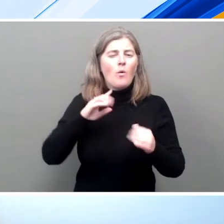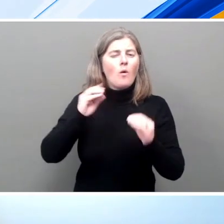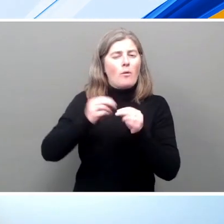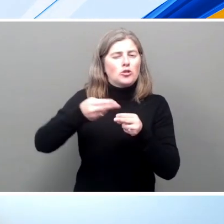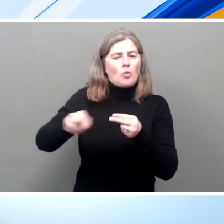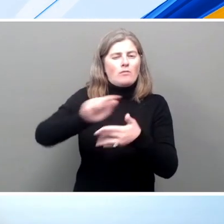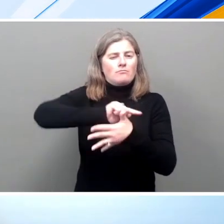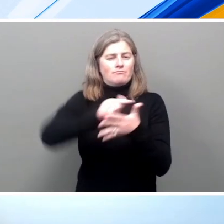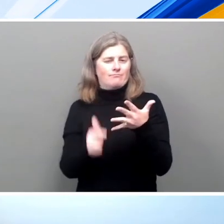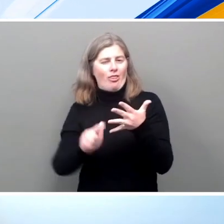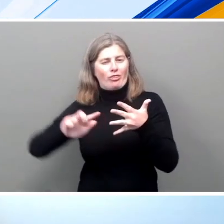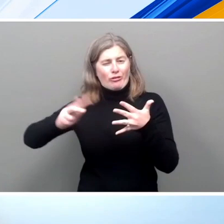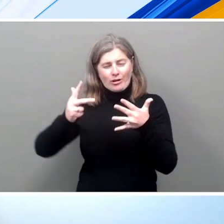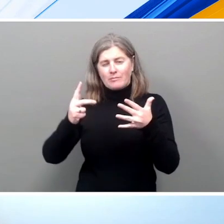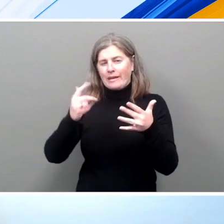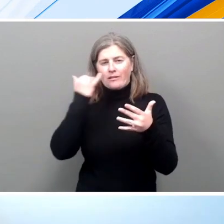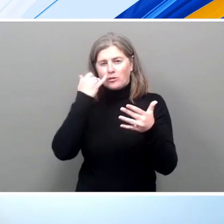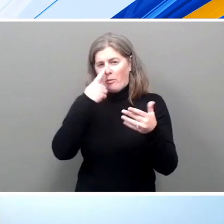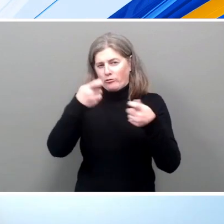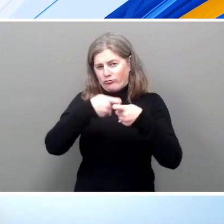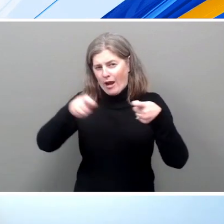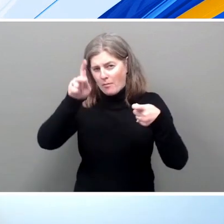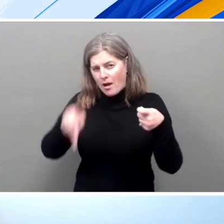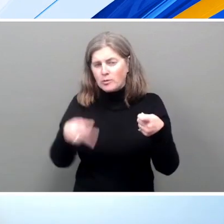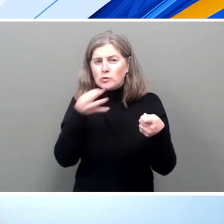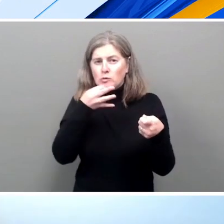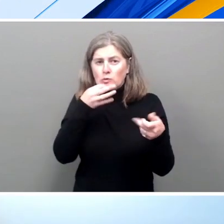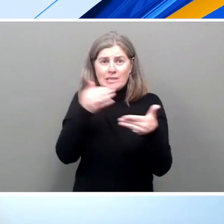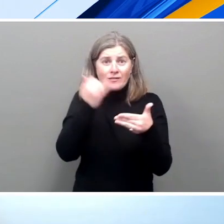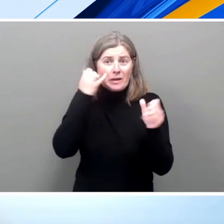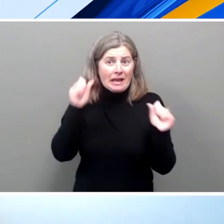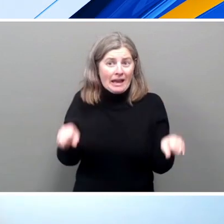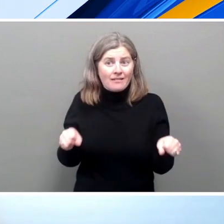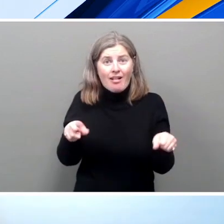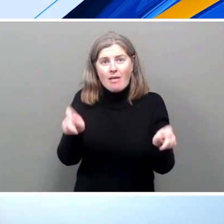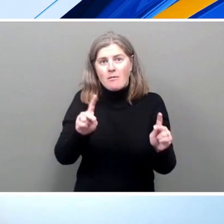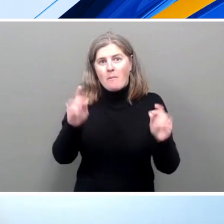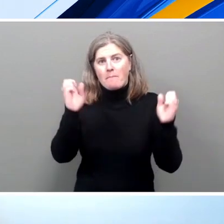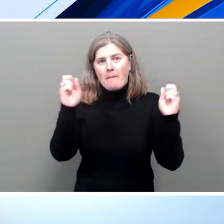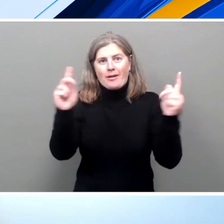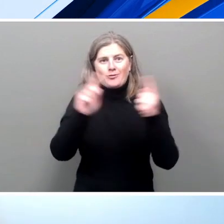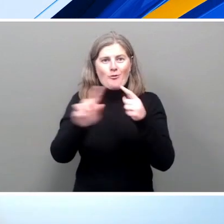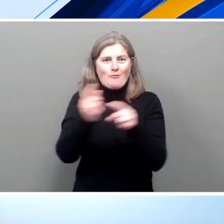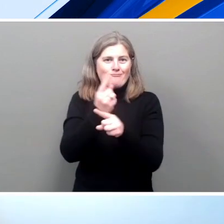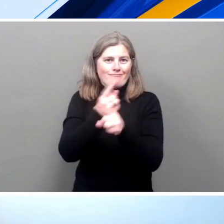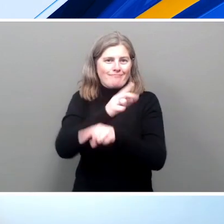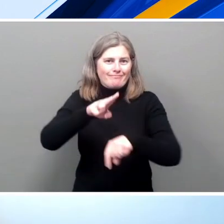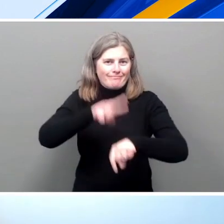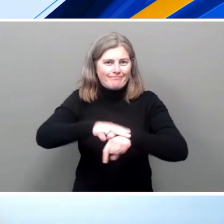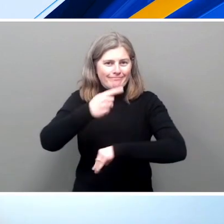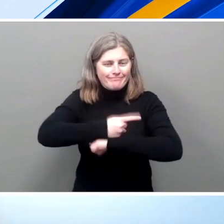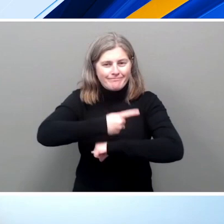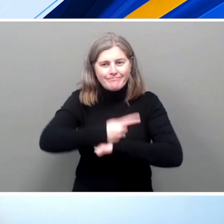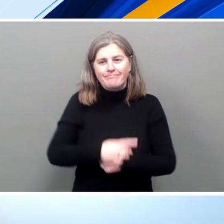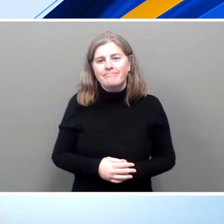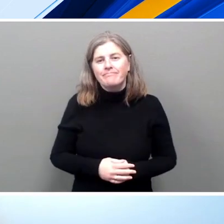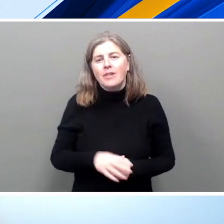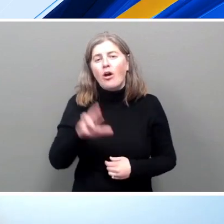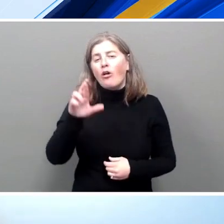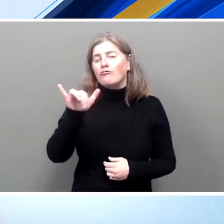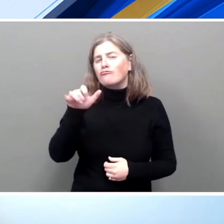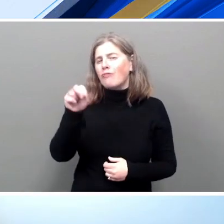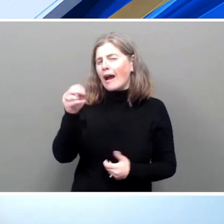round. Otherwise, we'd like to wrap up relatively soon if we can and let folks get back to their normal duties. So Ryan, you